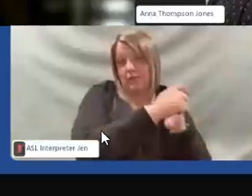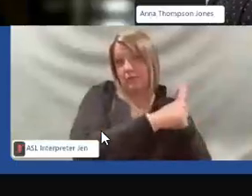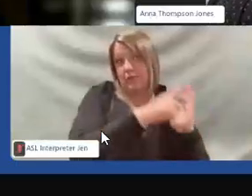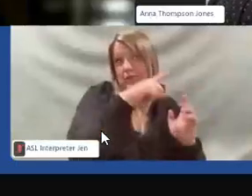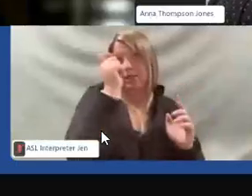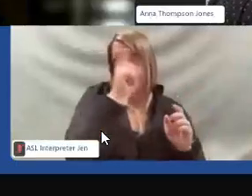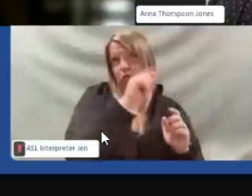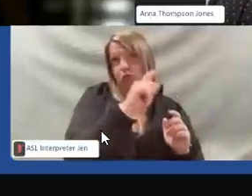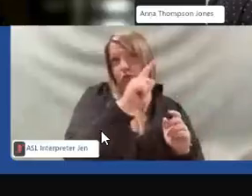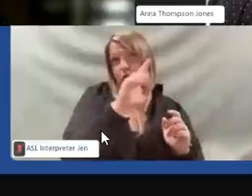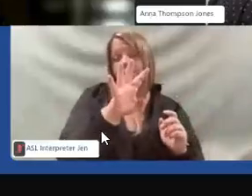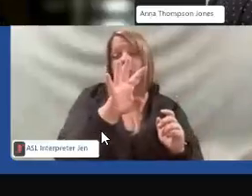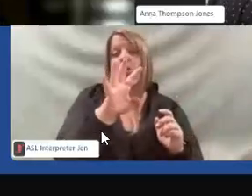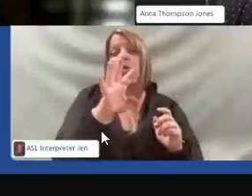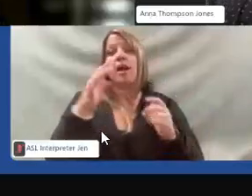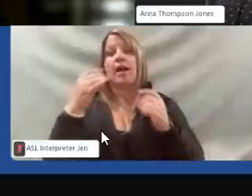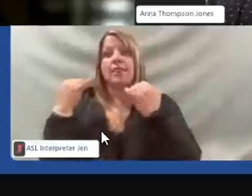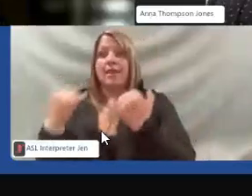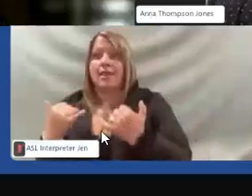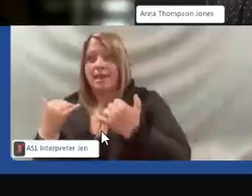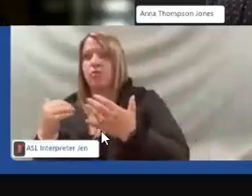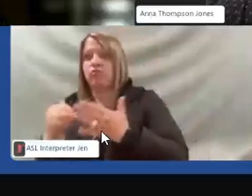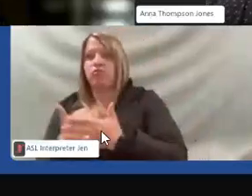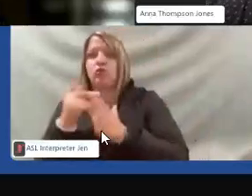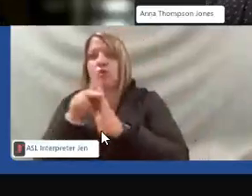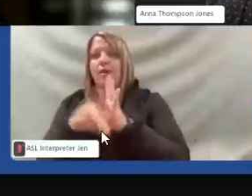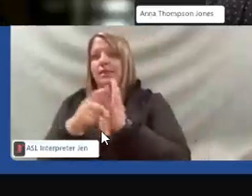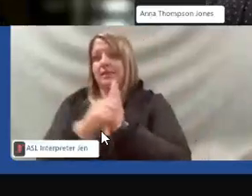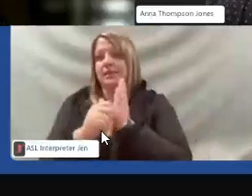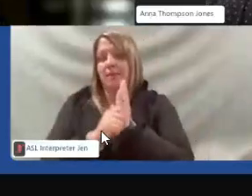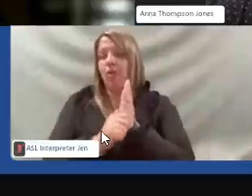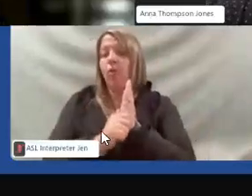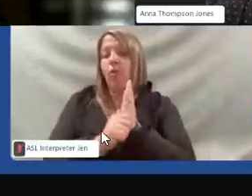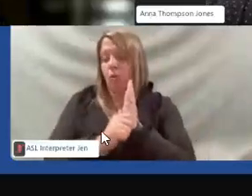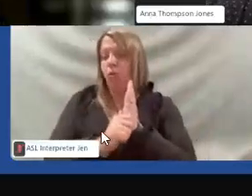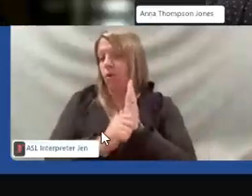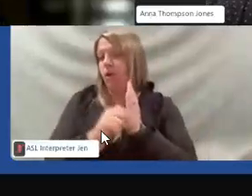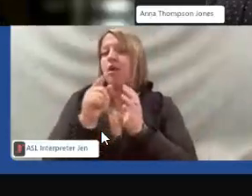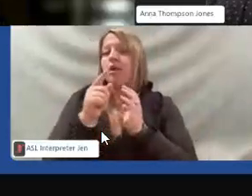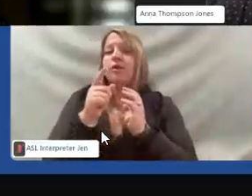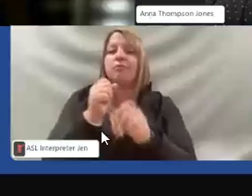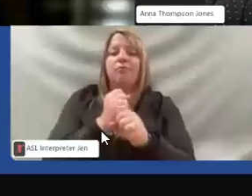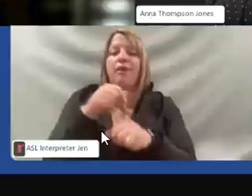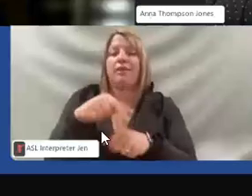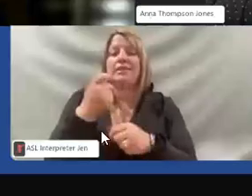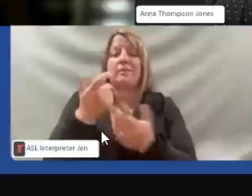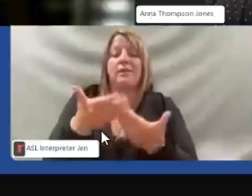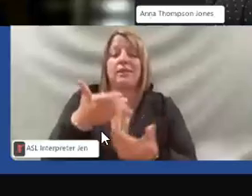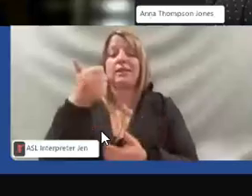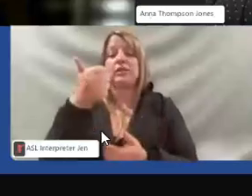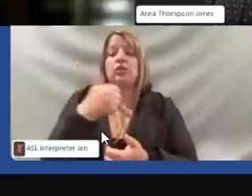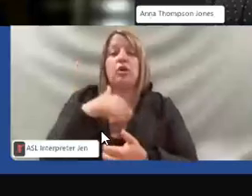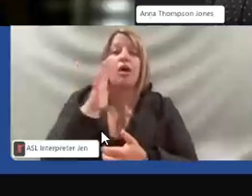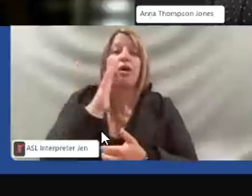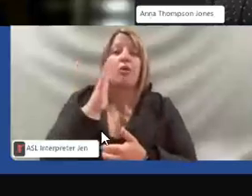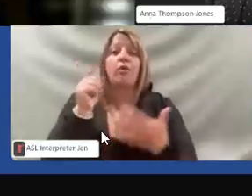of 2024, and this current version as you guys have in front of you now. And so to kind of make this a little bit easier, I'm going to go